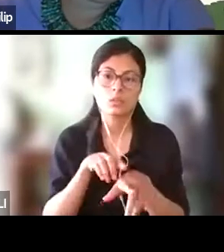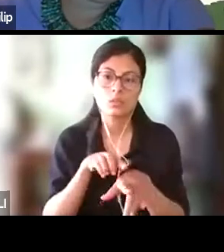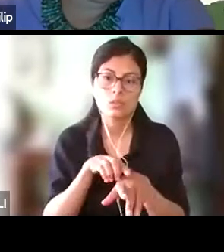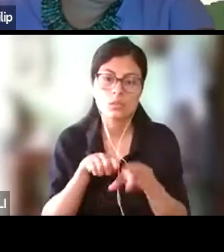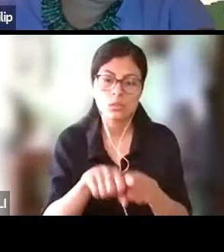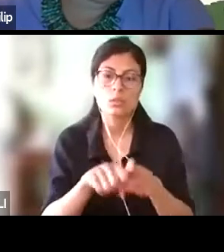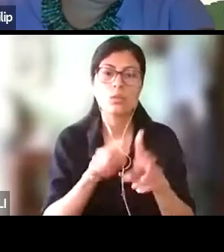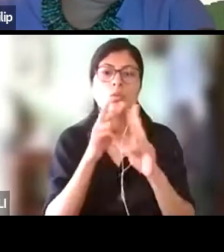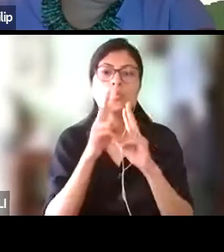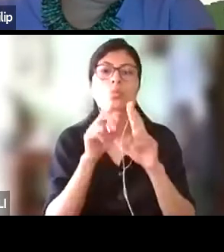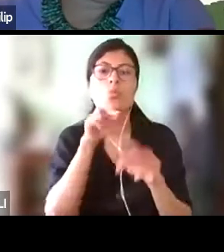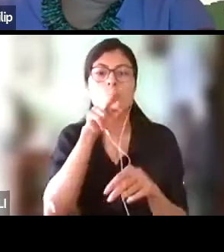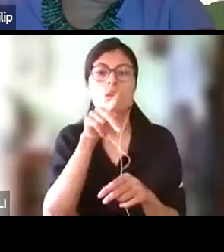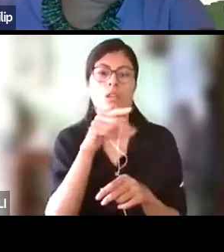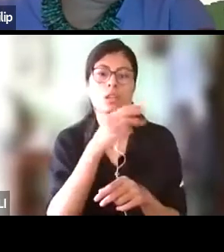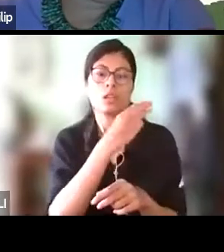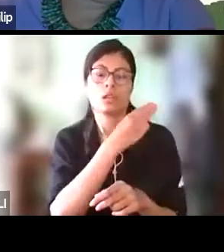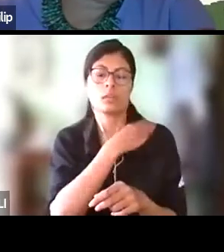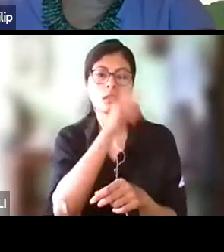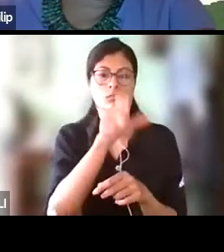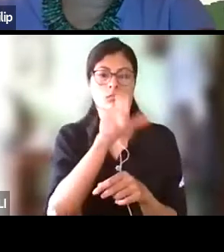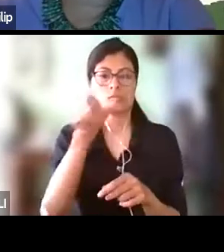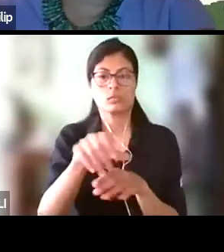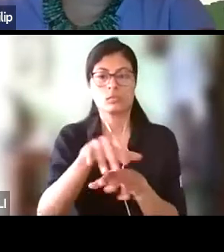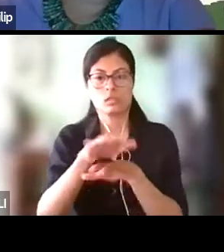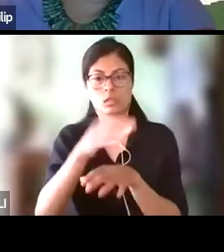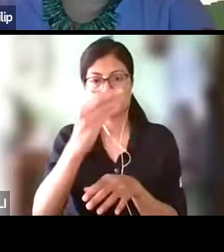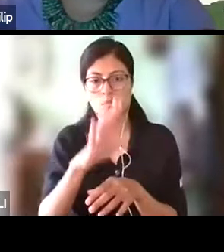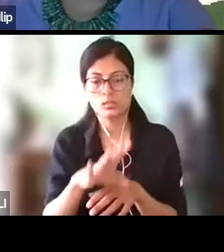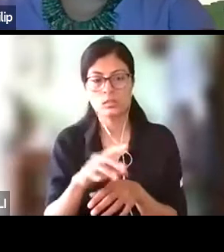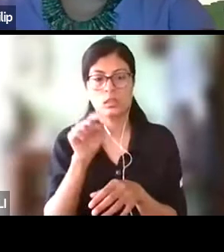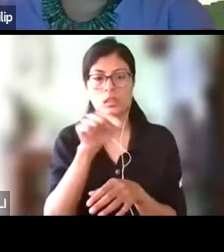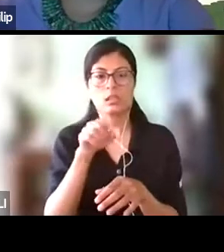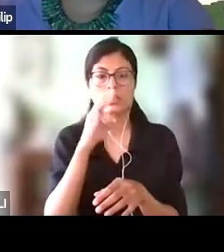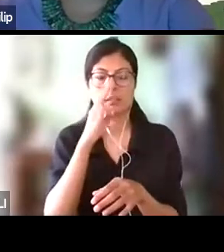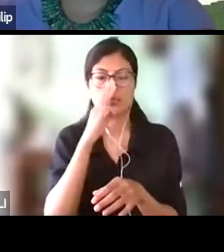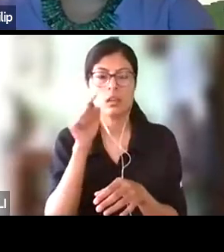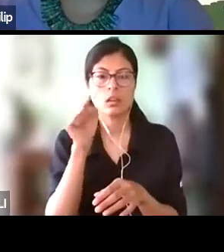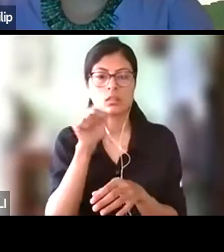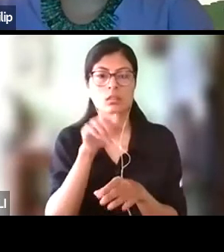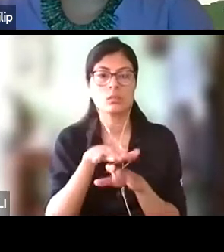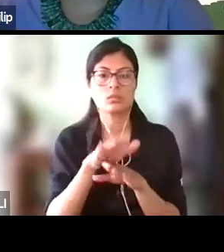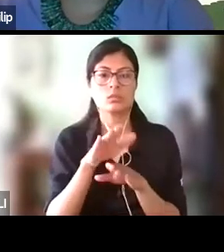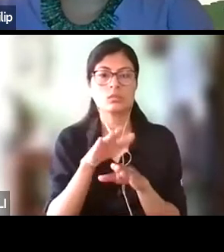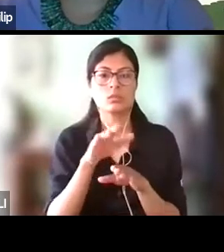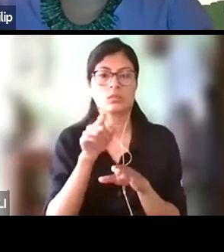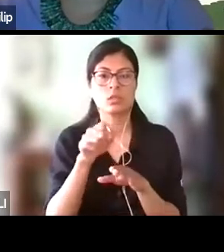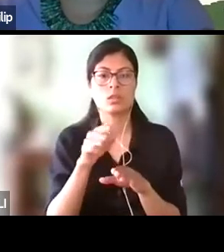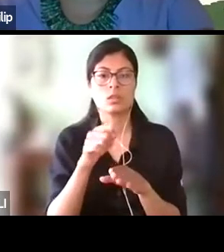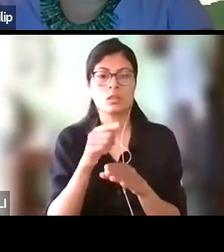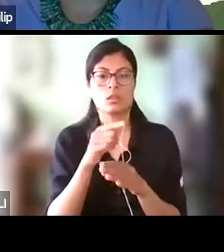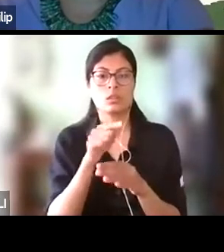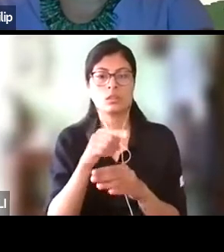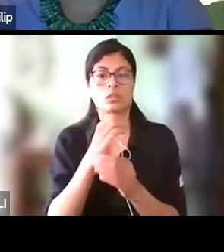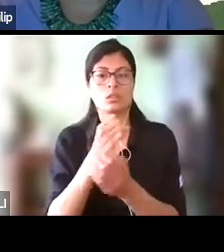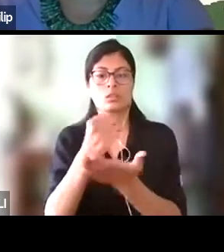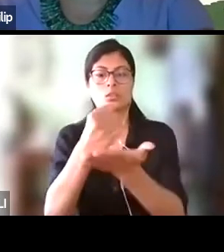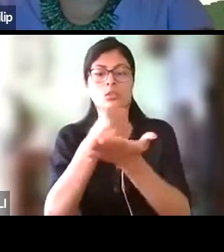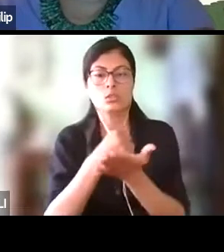any scope that we can get some funds for the indigenous people to help them? Thank you.